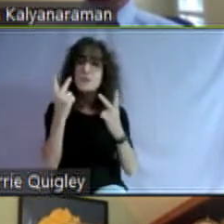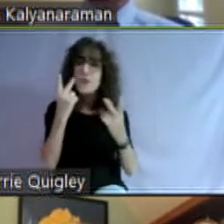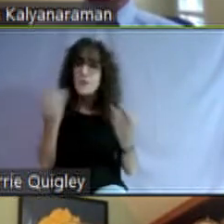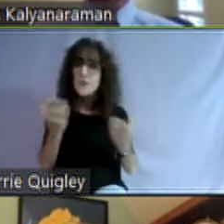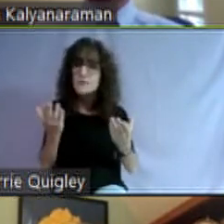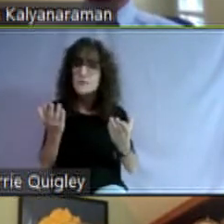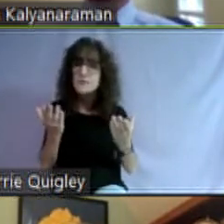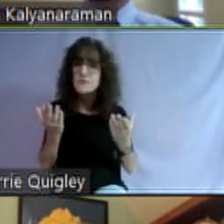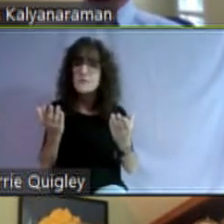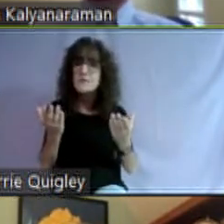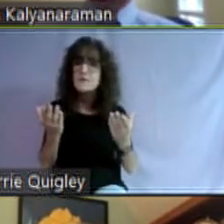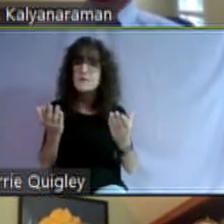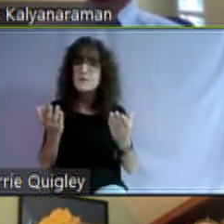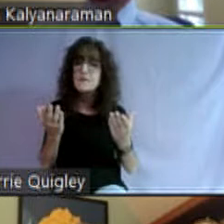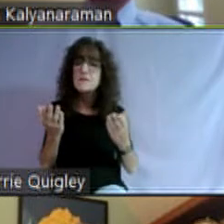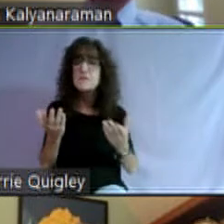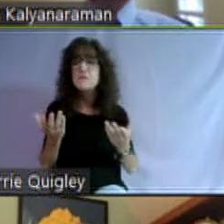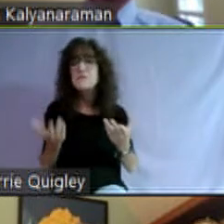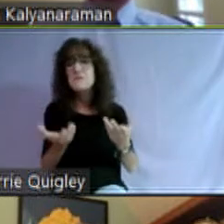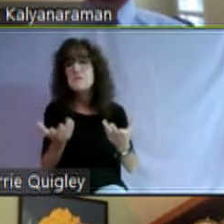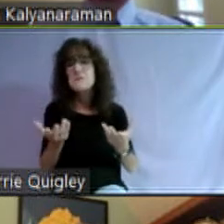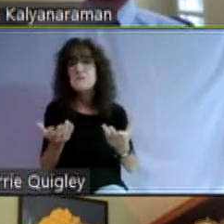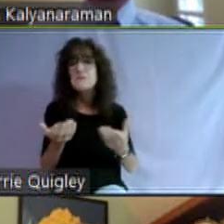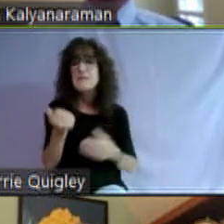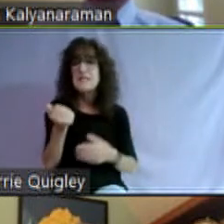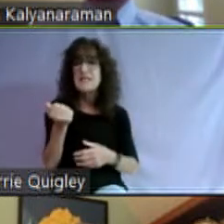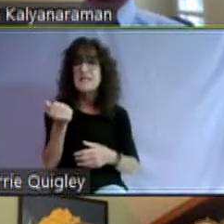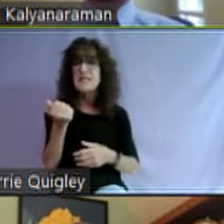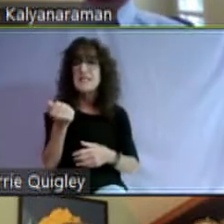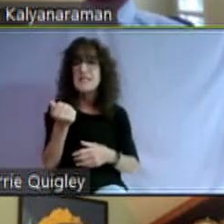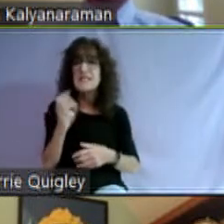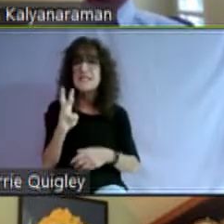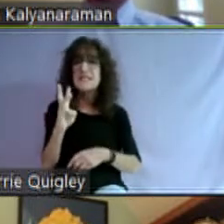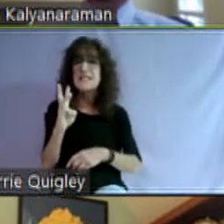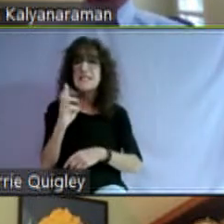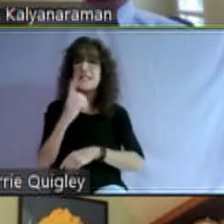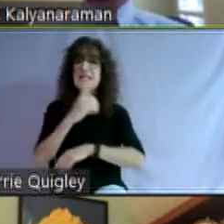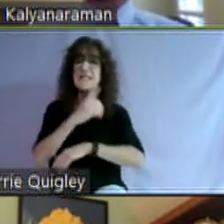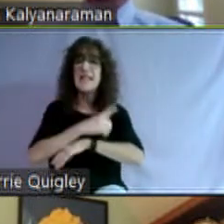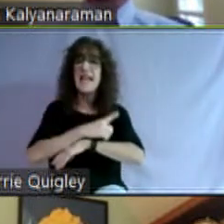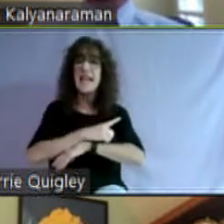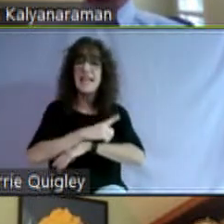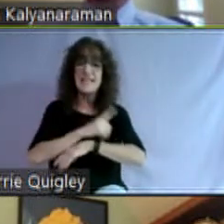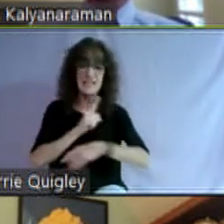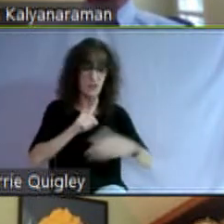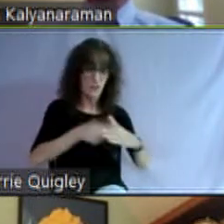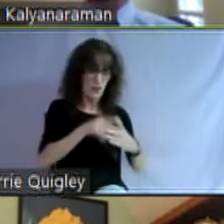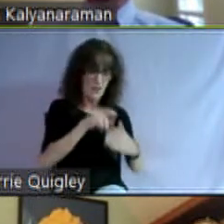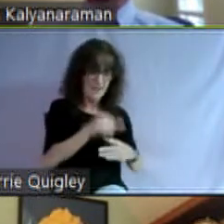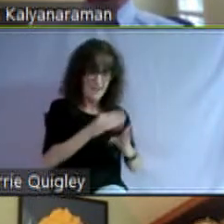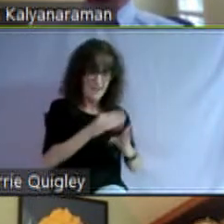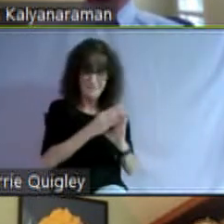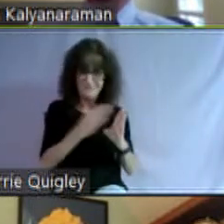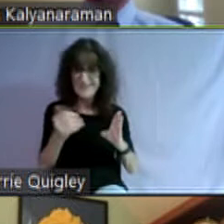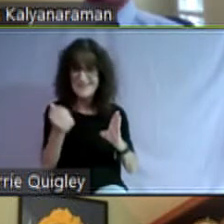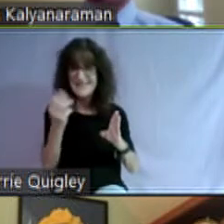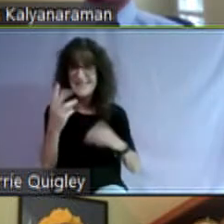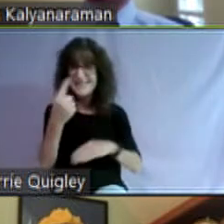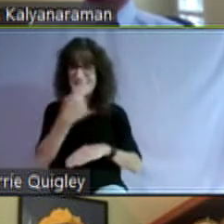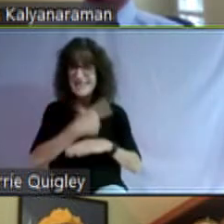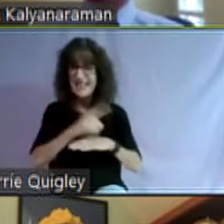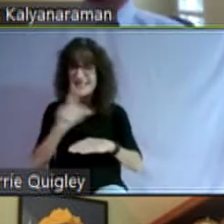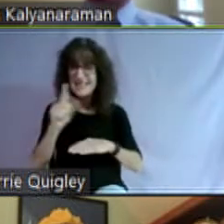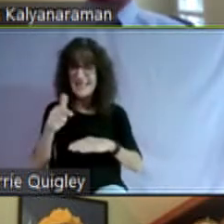about two, about 16 days really from this intervention is when we started to see it go down